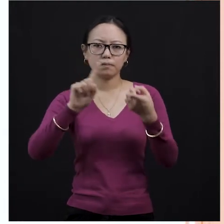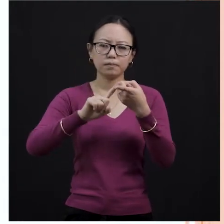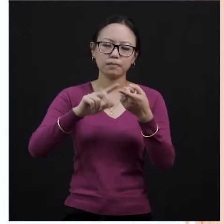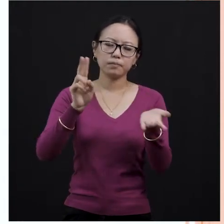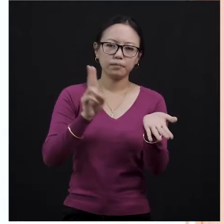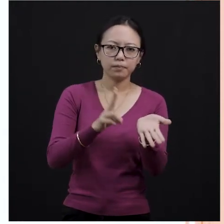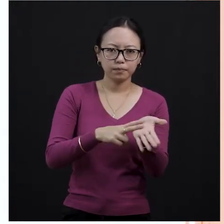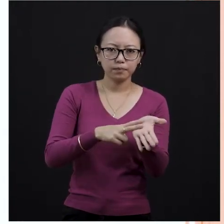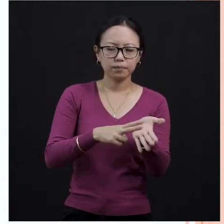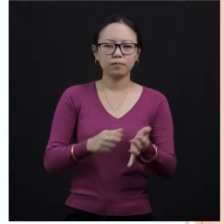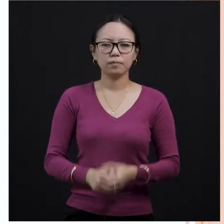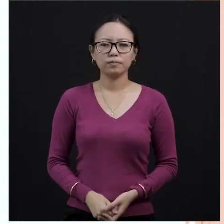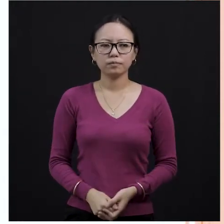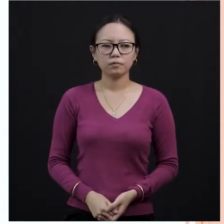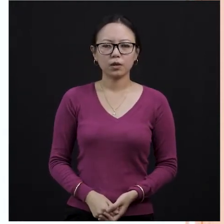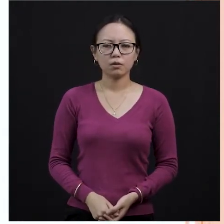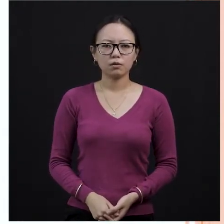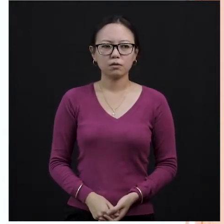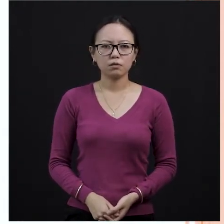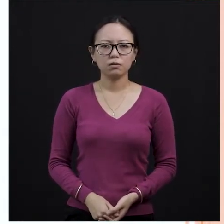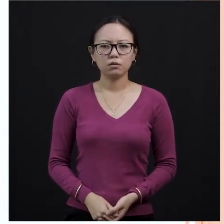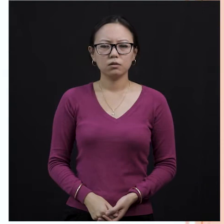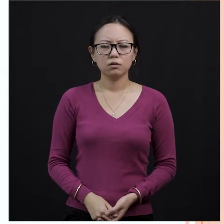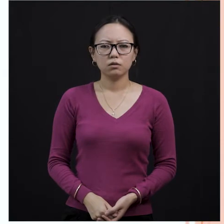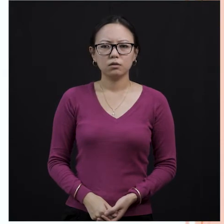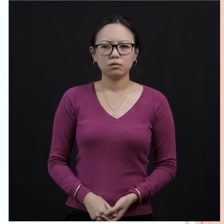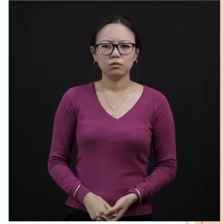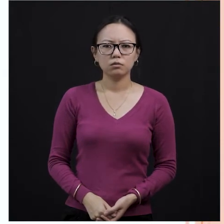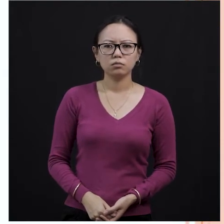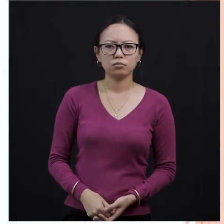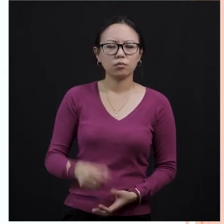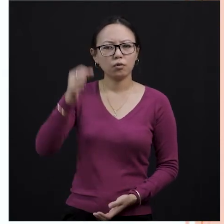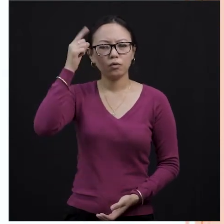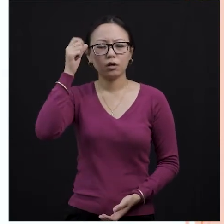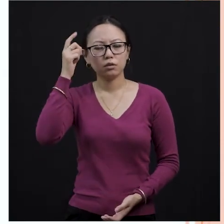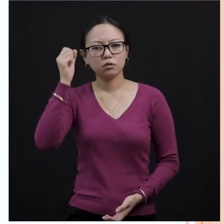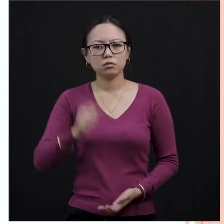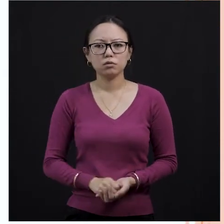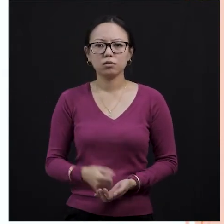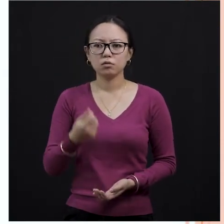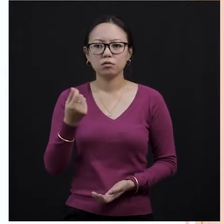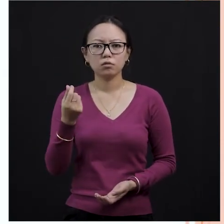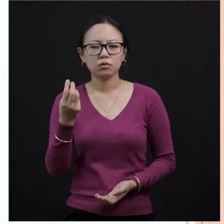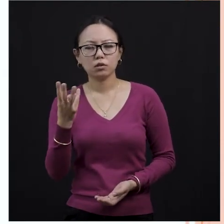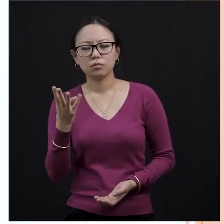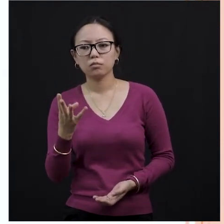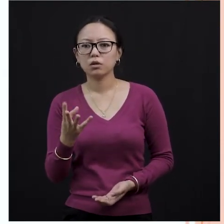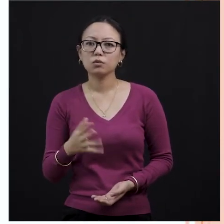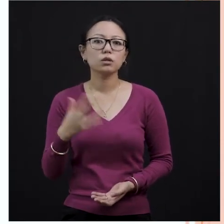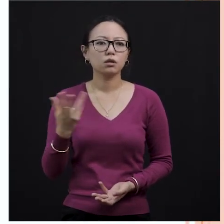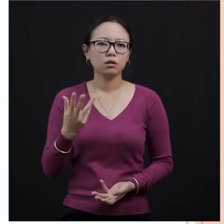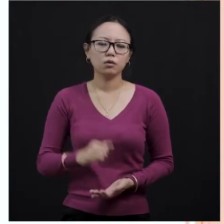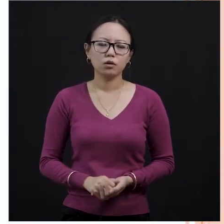7. All right? So to understand this counting of objects better, let's look at another example.